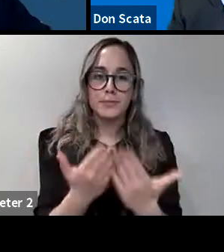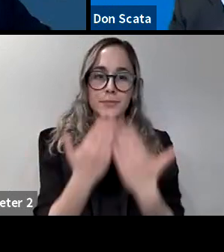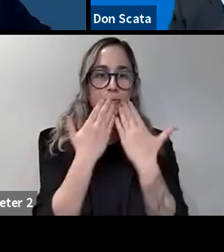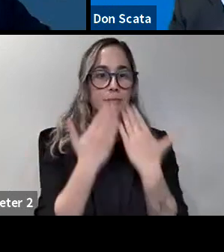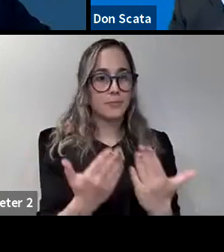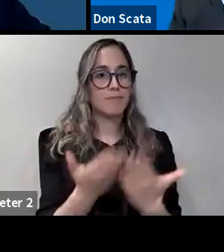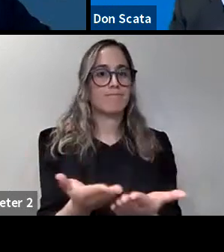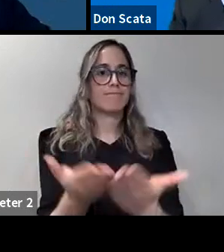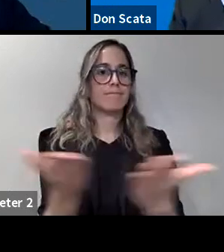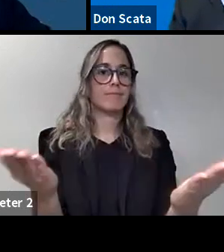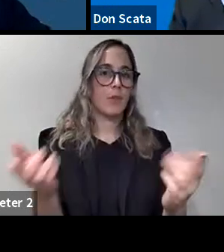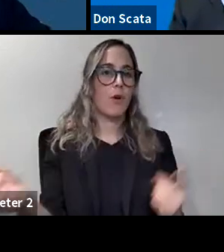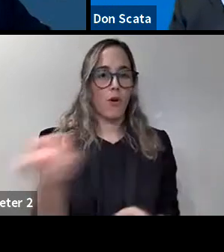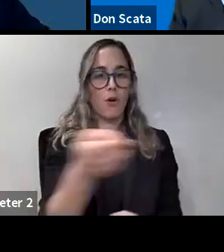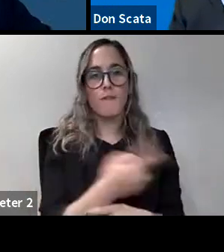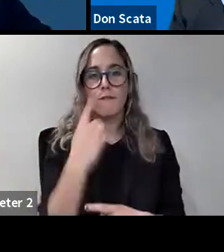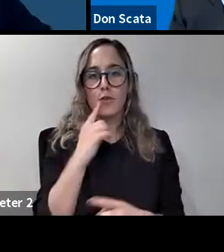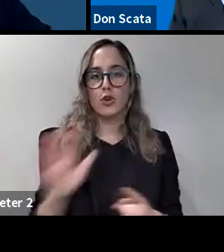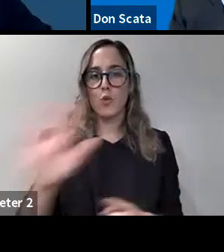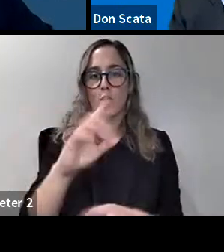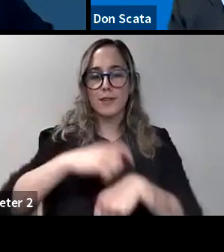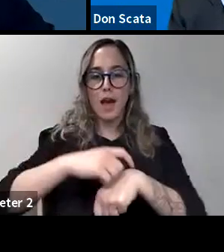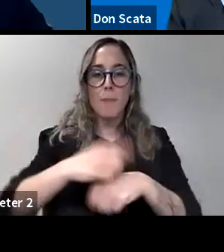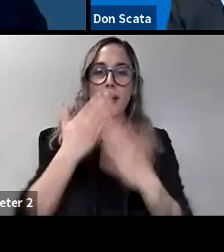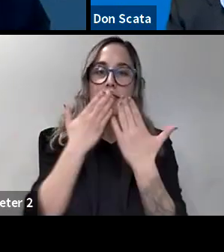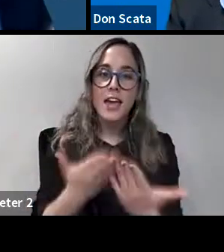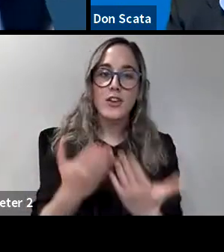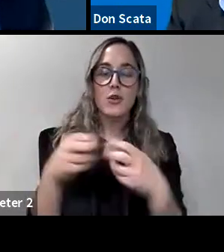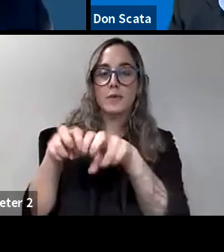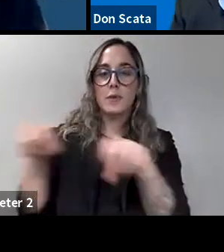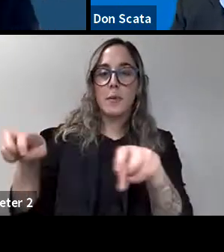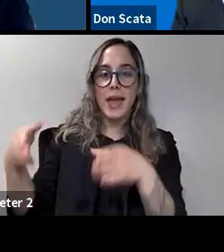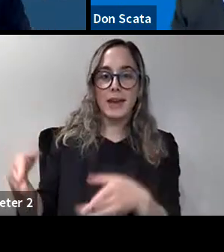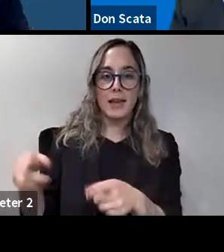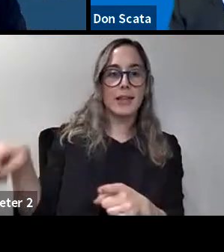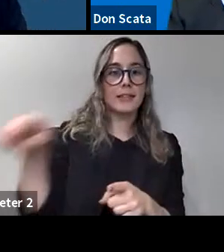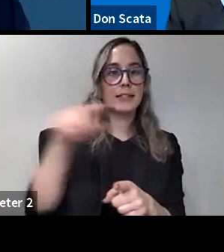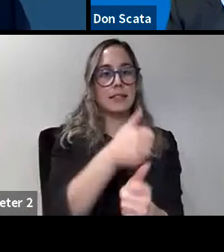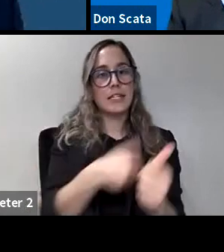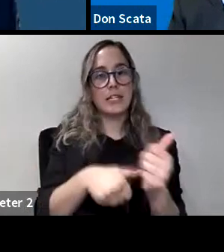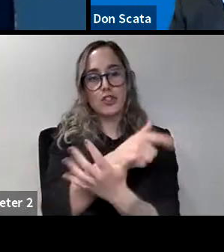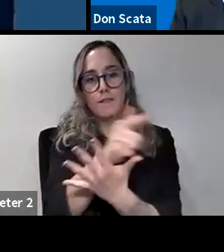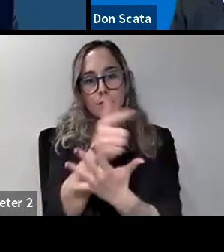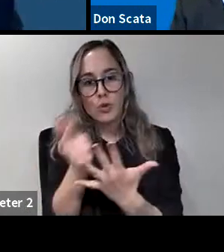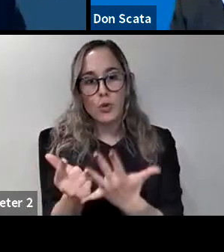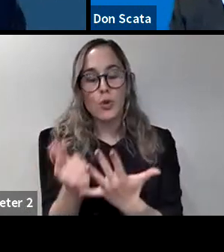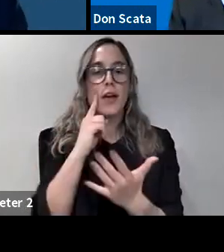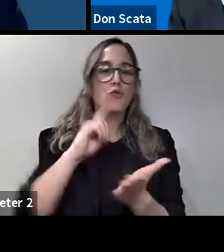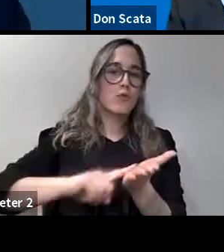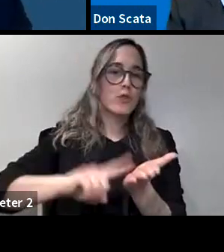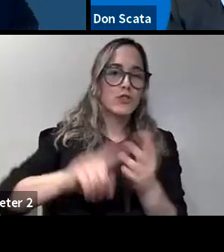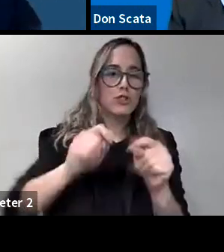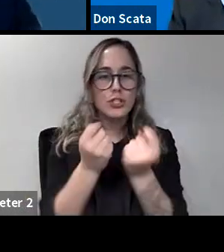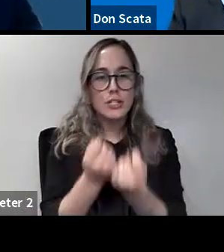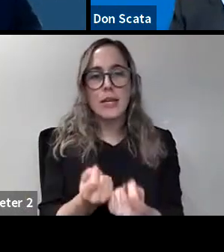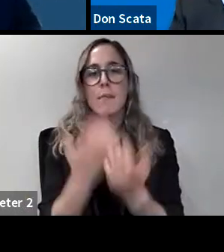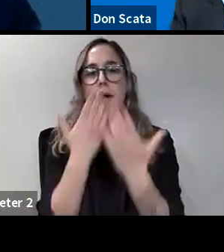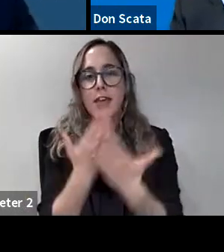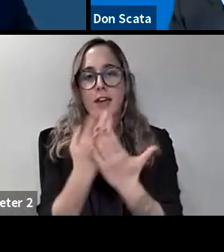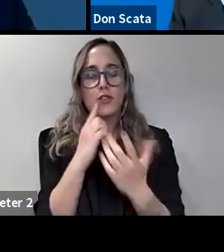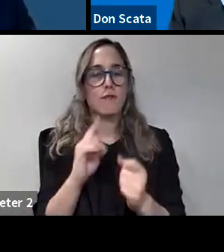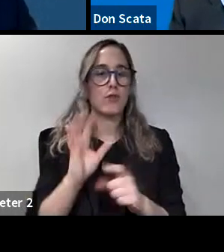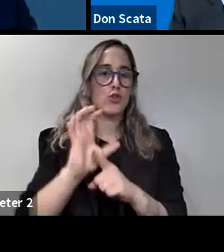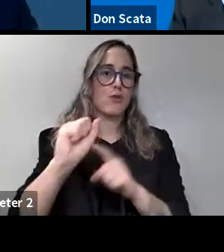so much for your time. Thank you to my fellow panelists. Thank you very much to the research team for this incredible work that you've